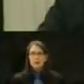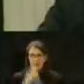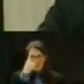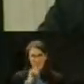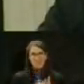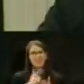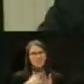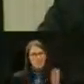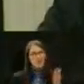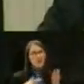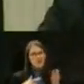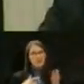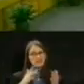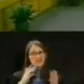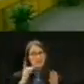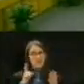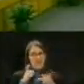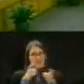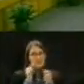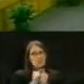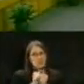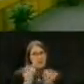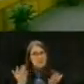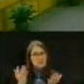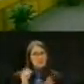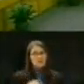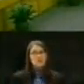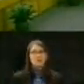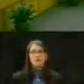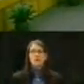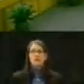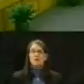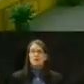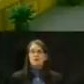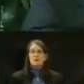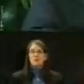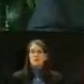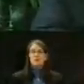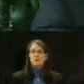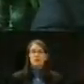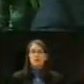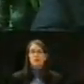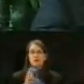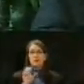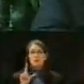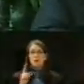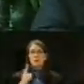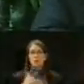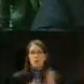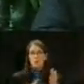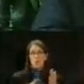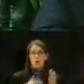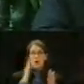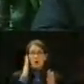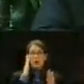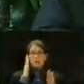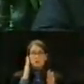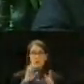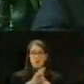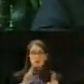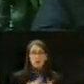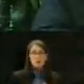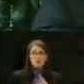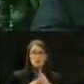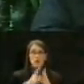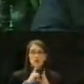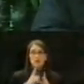Well, I mean, what we're about to launch into, I'm sure, is a discovery process, and